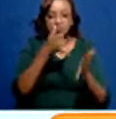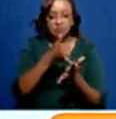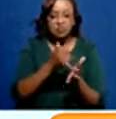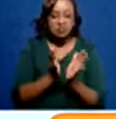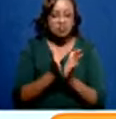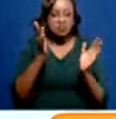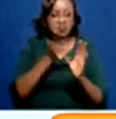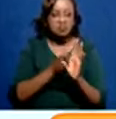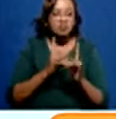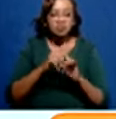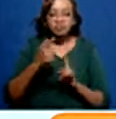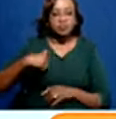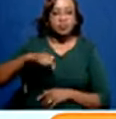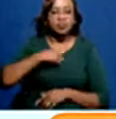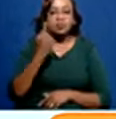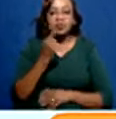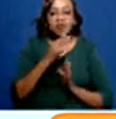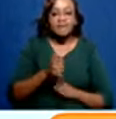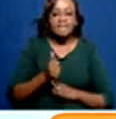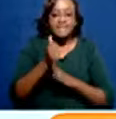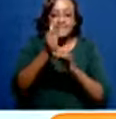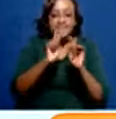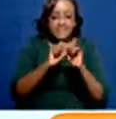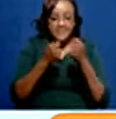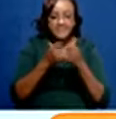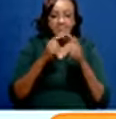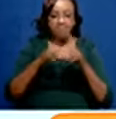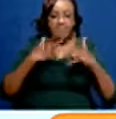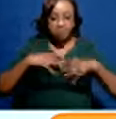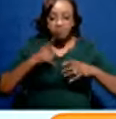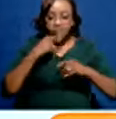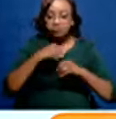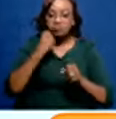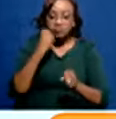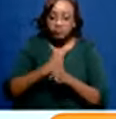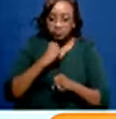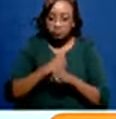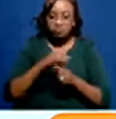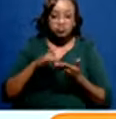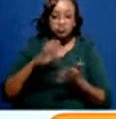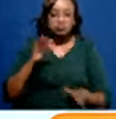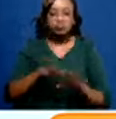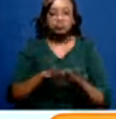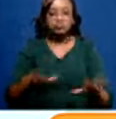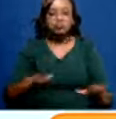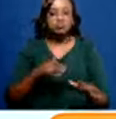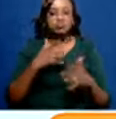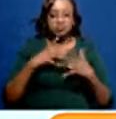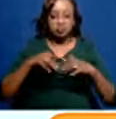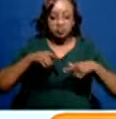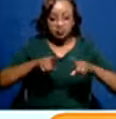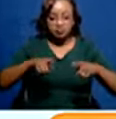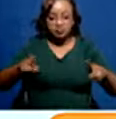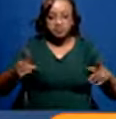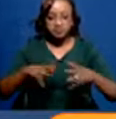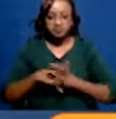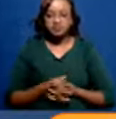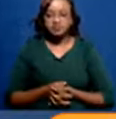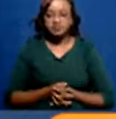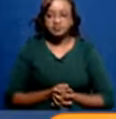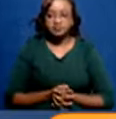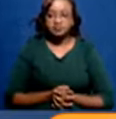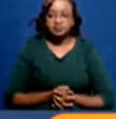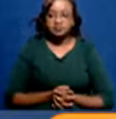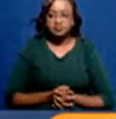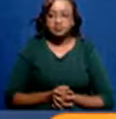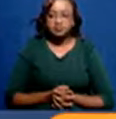us, we're going to be leading the teams, but the truth is the people who are going to do most of the groundwork are going to be people in the periphery.